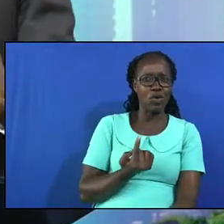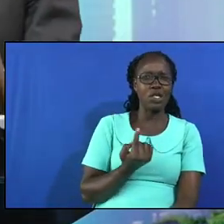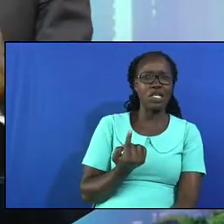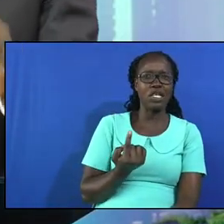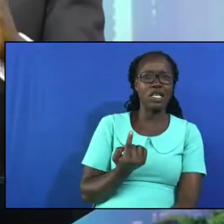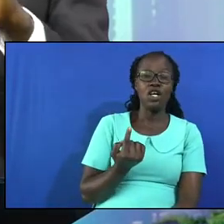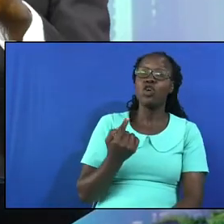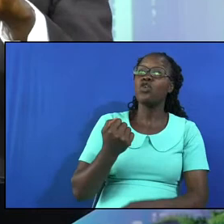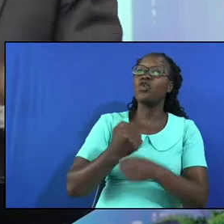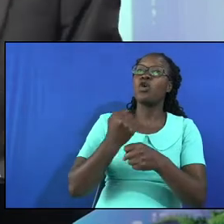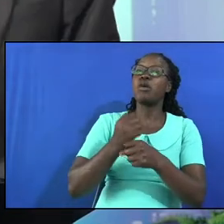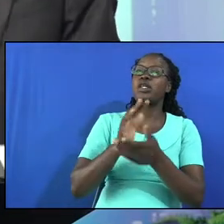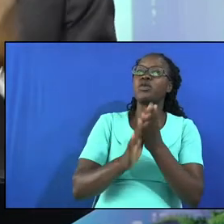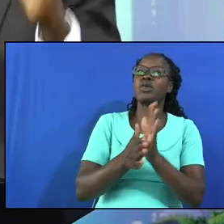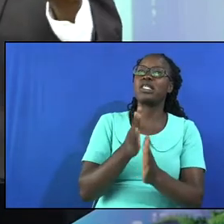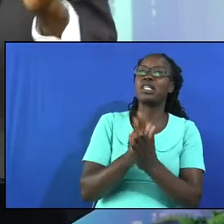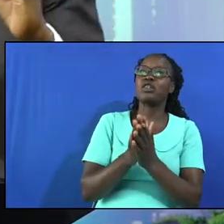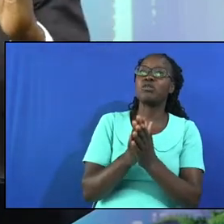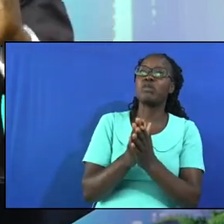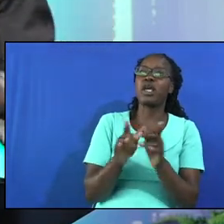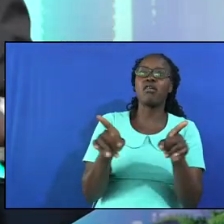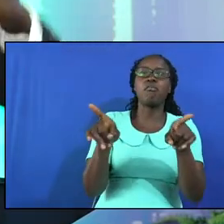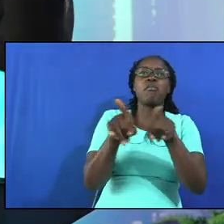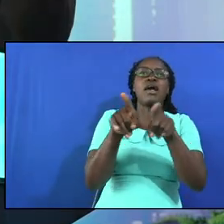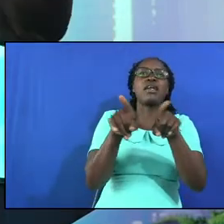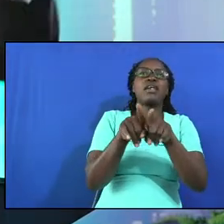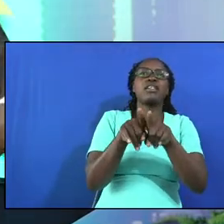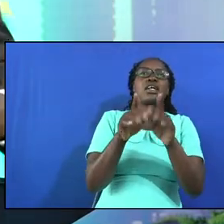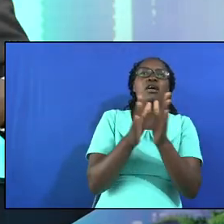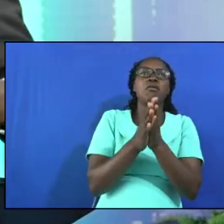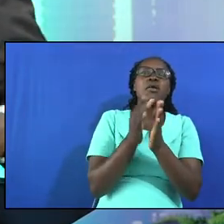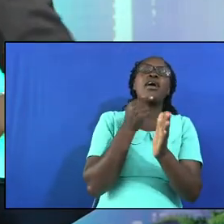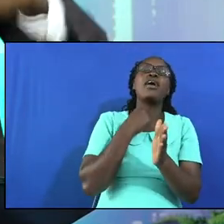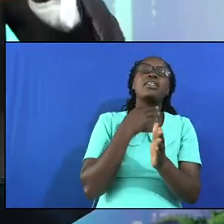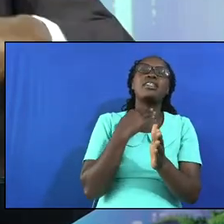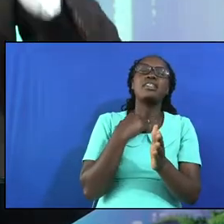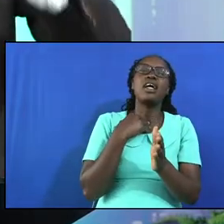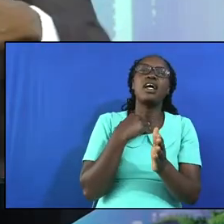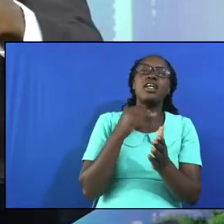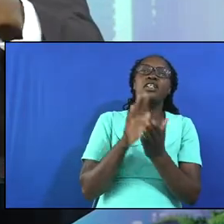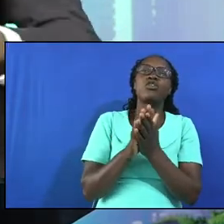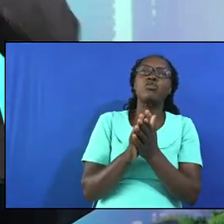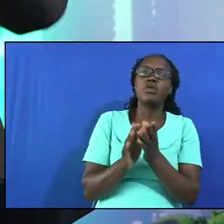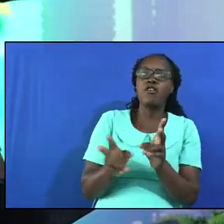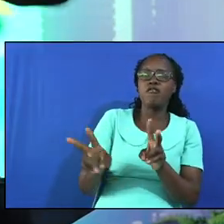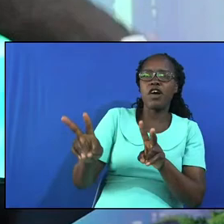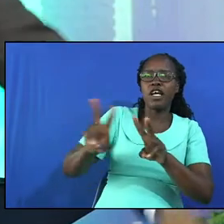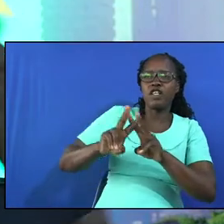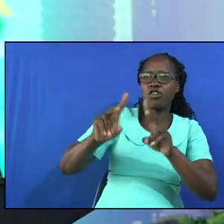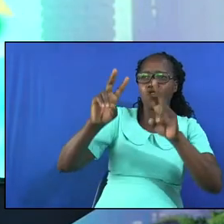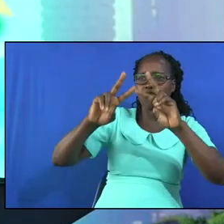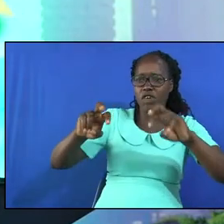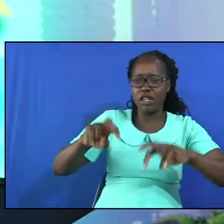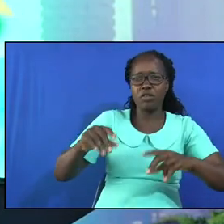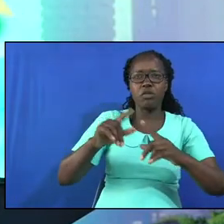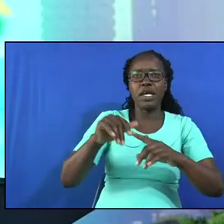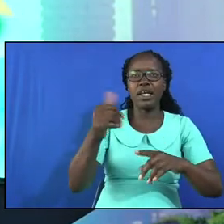is to operate without being paralyzed by a desire to be validated by another